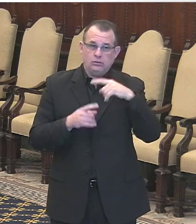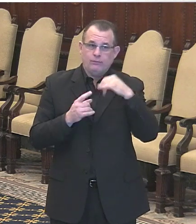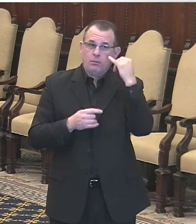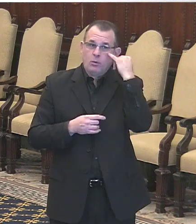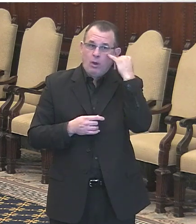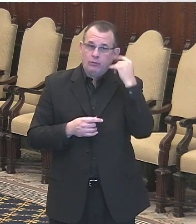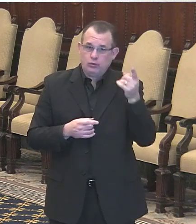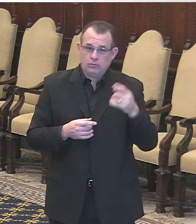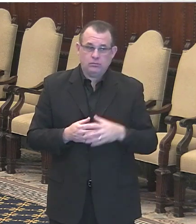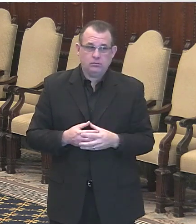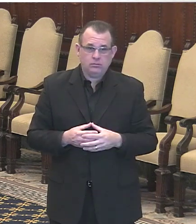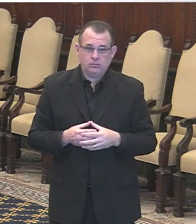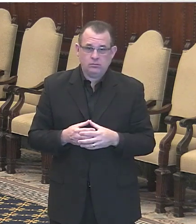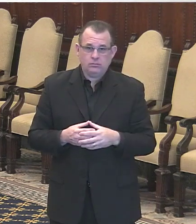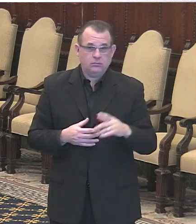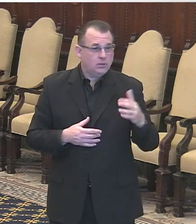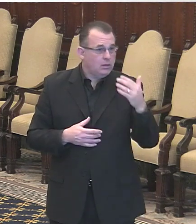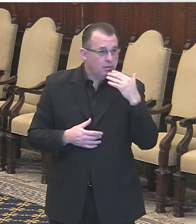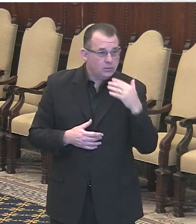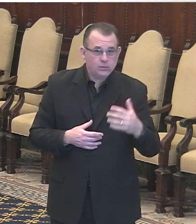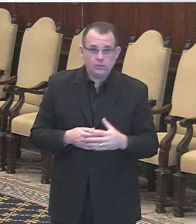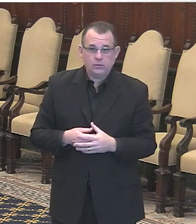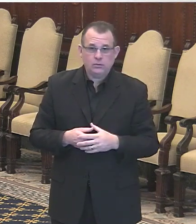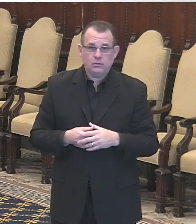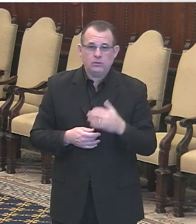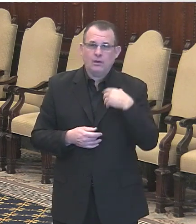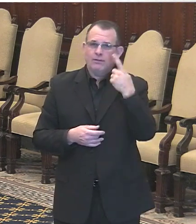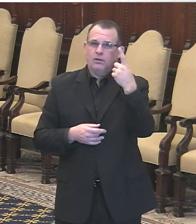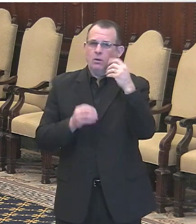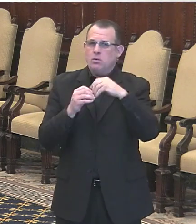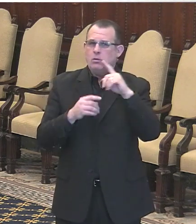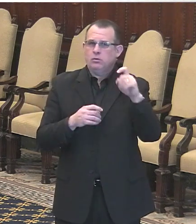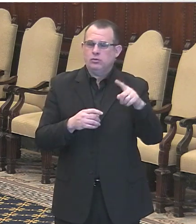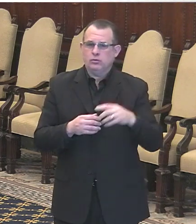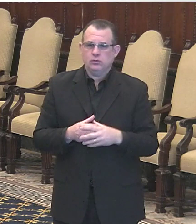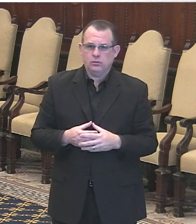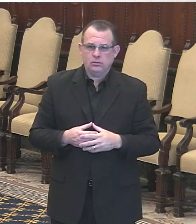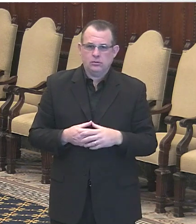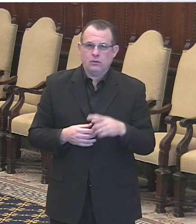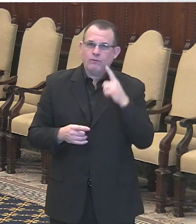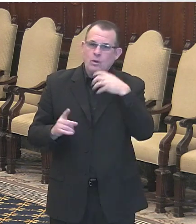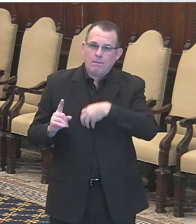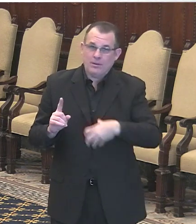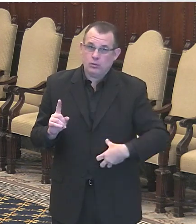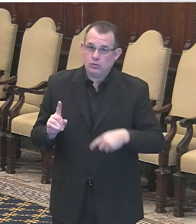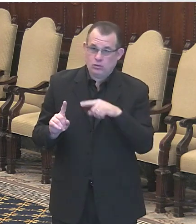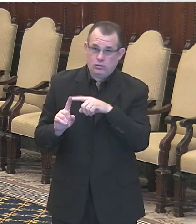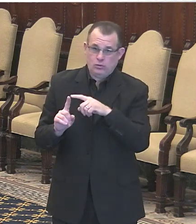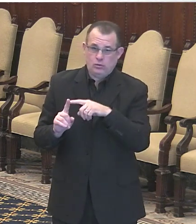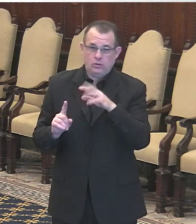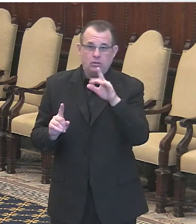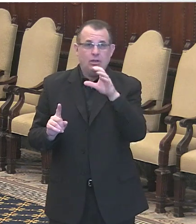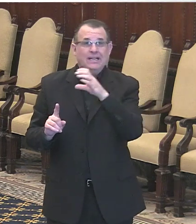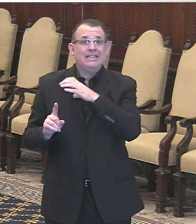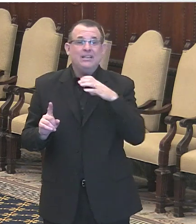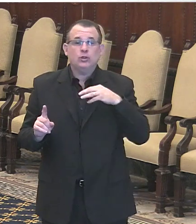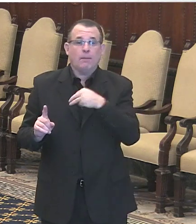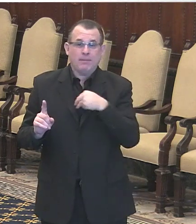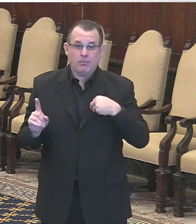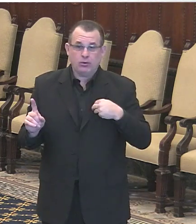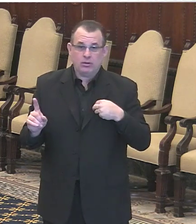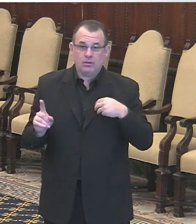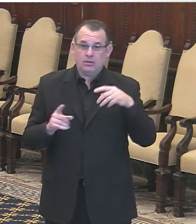Sean? Thanks. Just one other question. Mayor, Councilmember Isaiah Thomas has floated a number